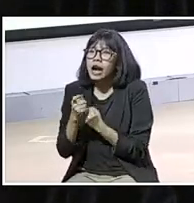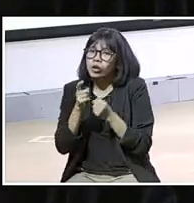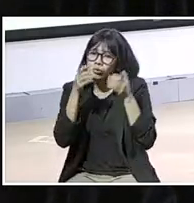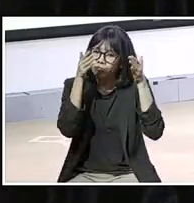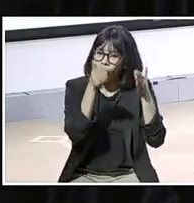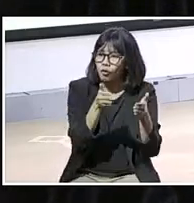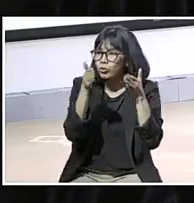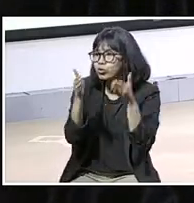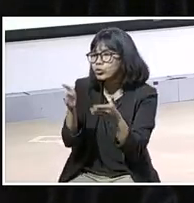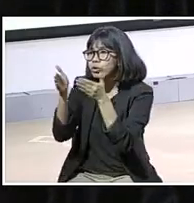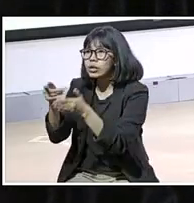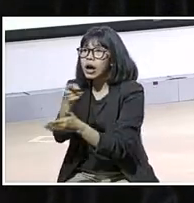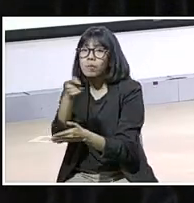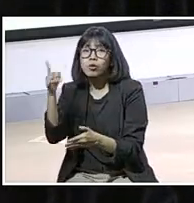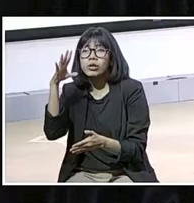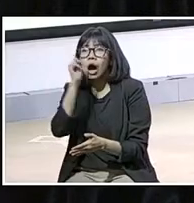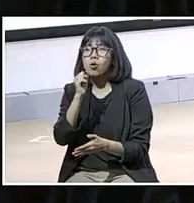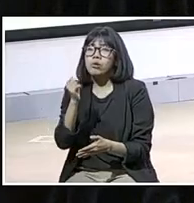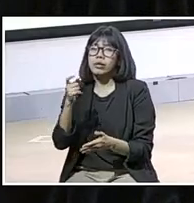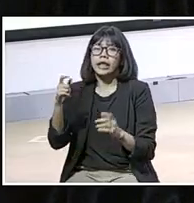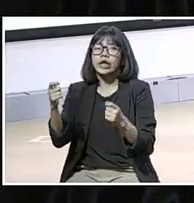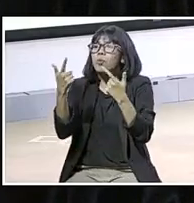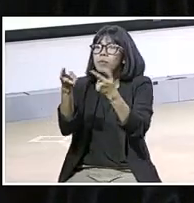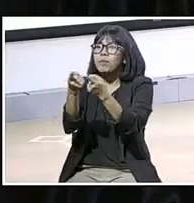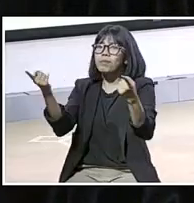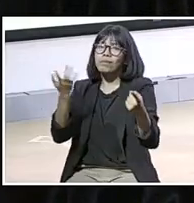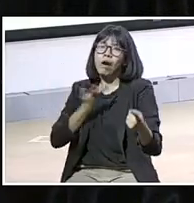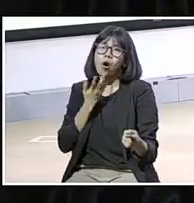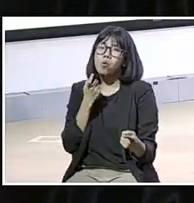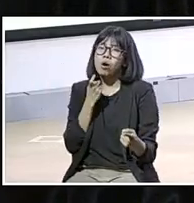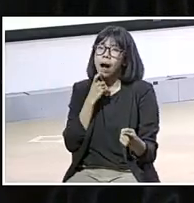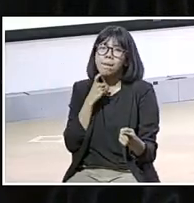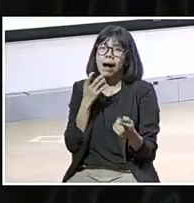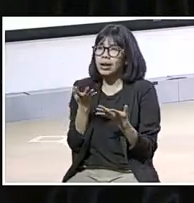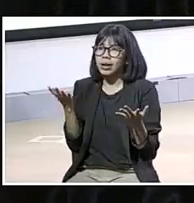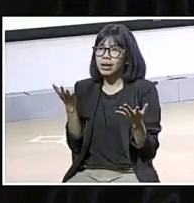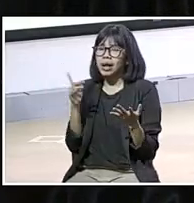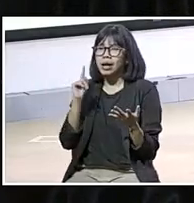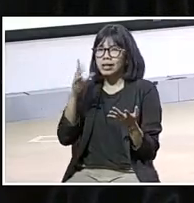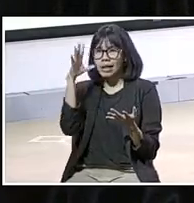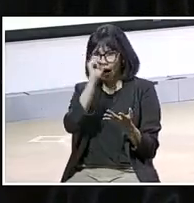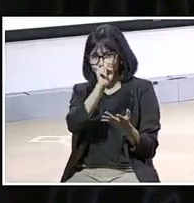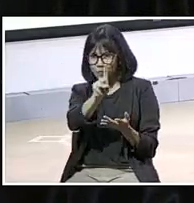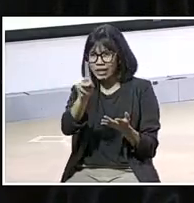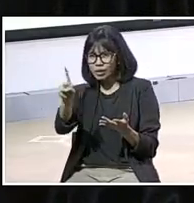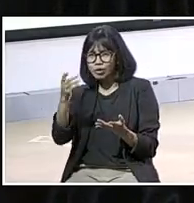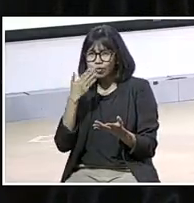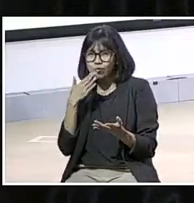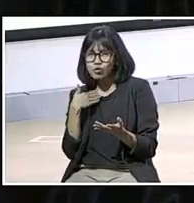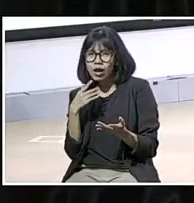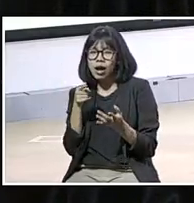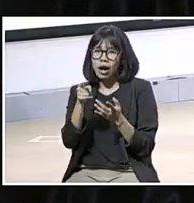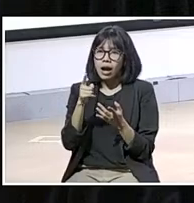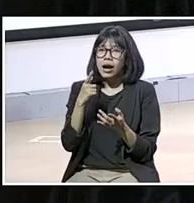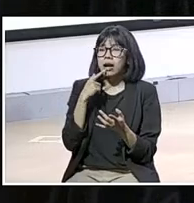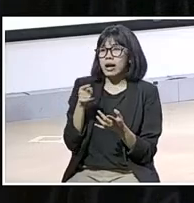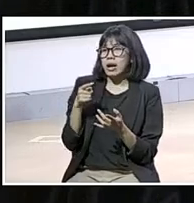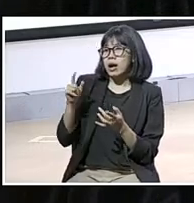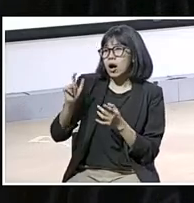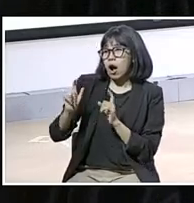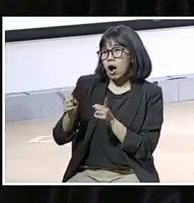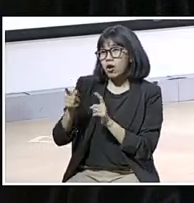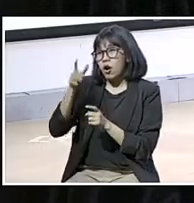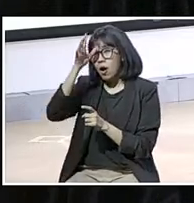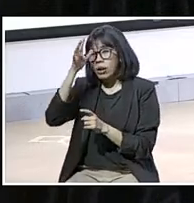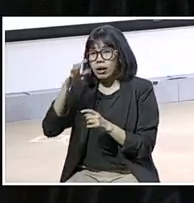like what you want to do in life. And, you know, much like Crystal, when I was in college, we were both academic All-Americans, meaning we were